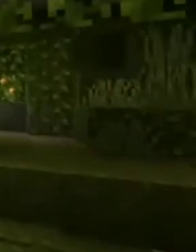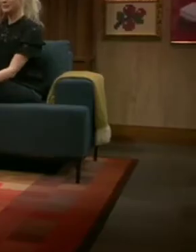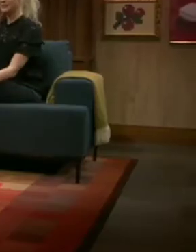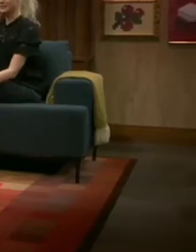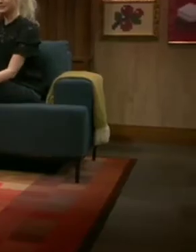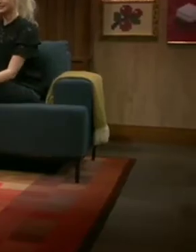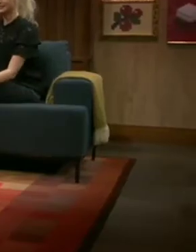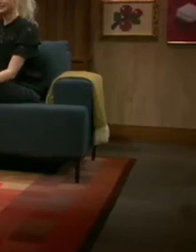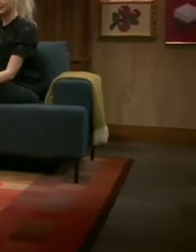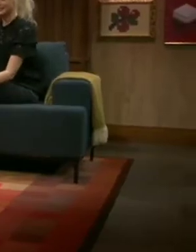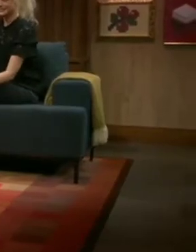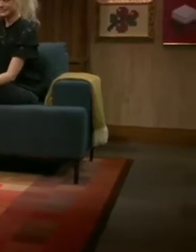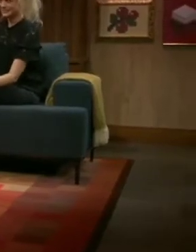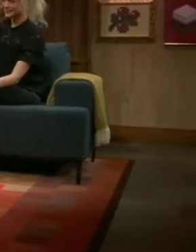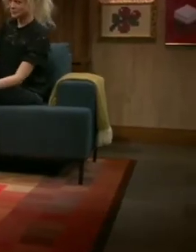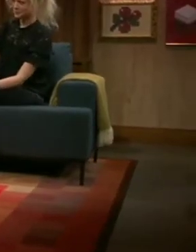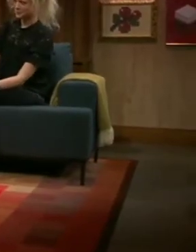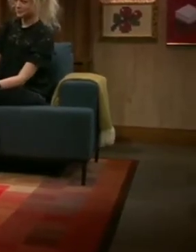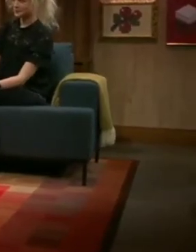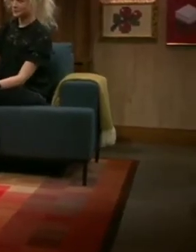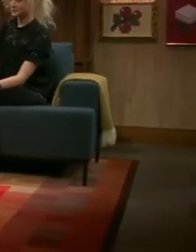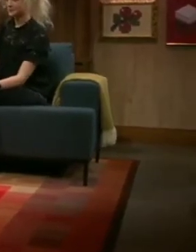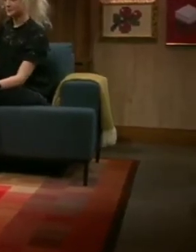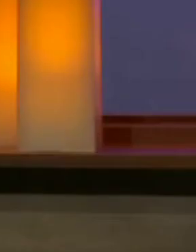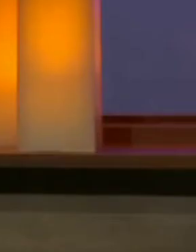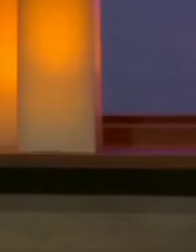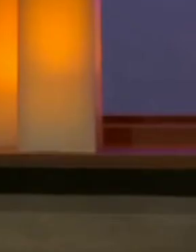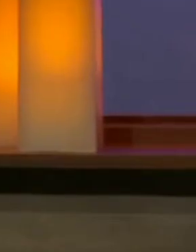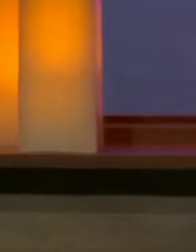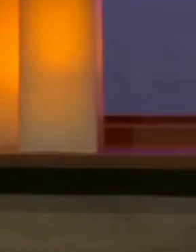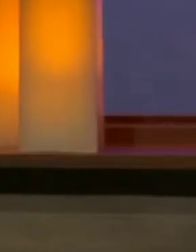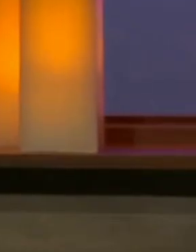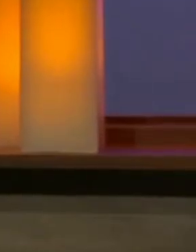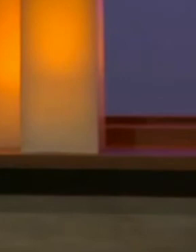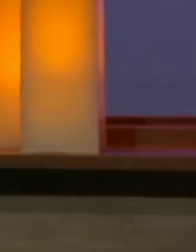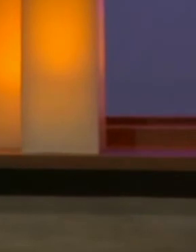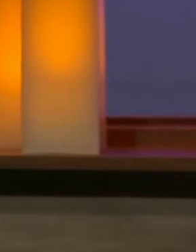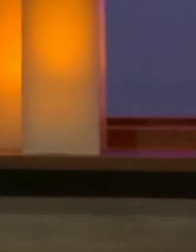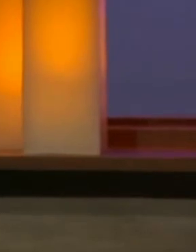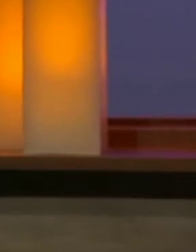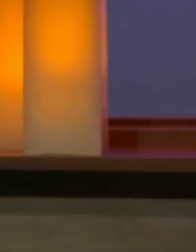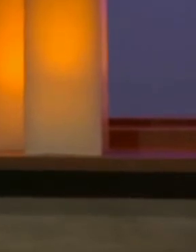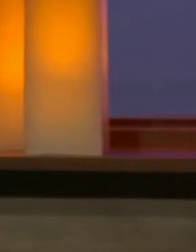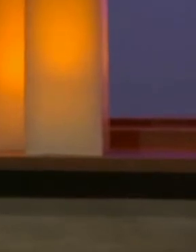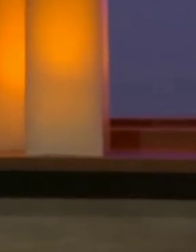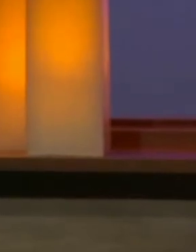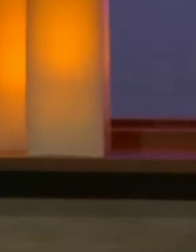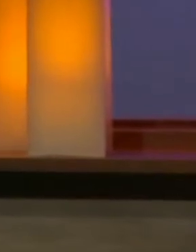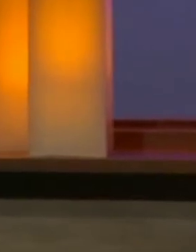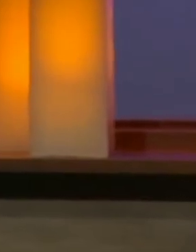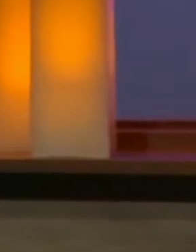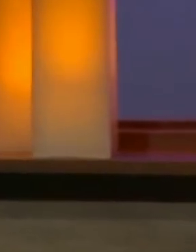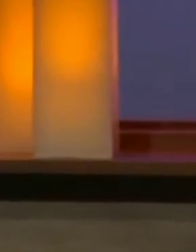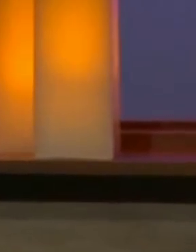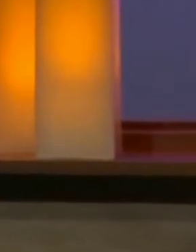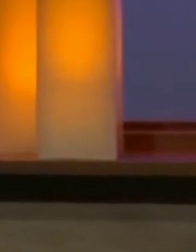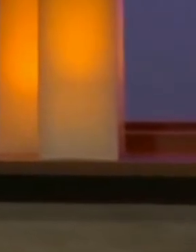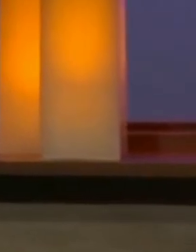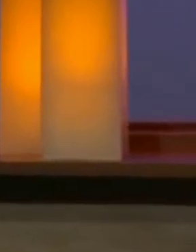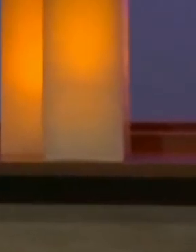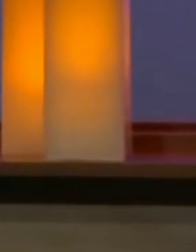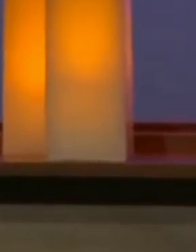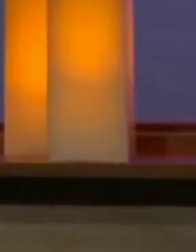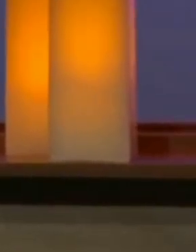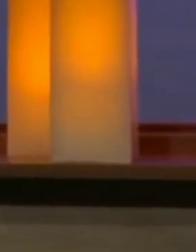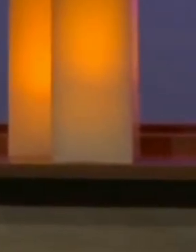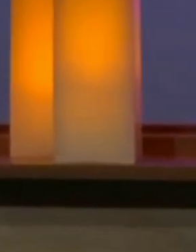A lot of. No, I don't think so. Before we tell everyone the winner of the mob vote, let's take a look back at some of the exciting things